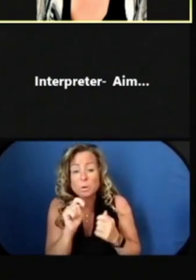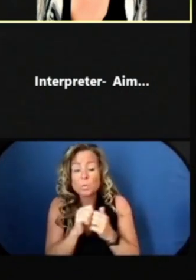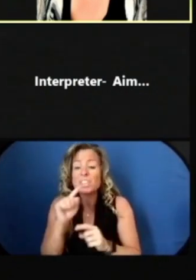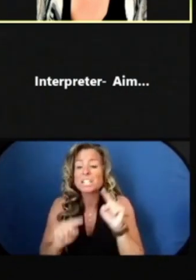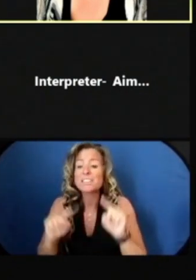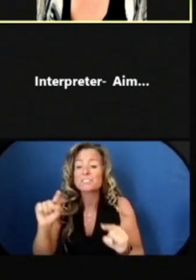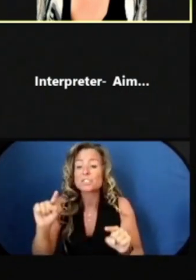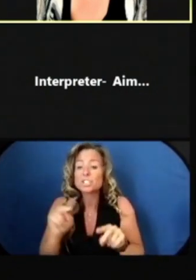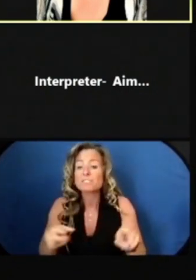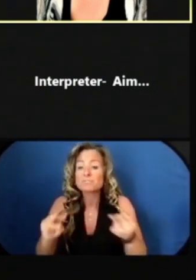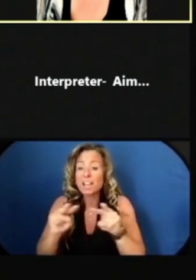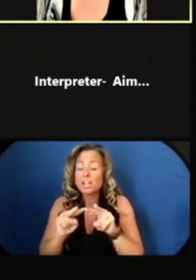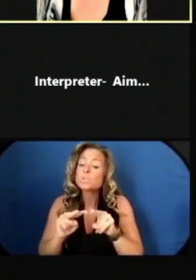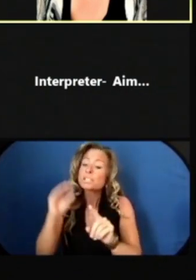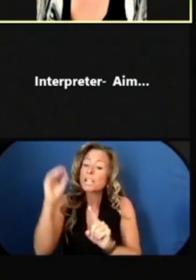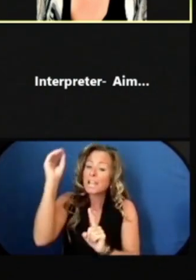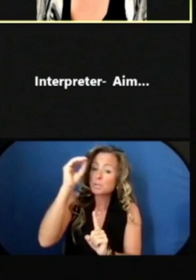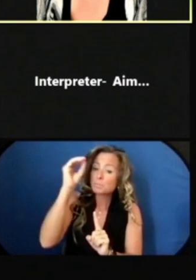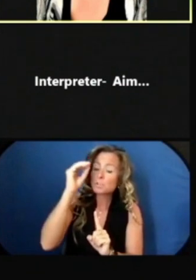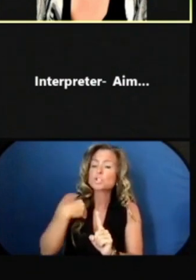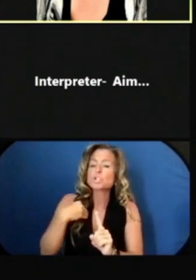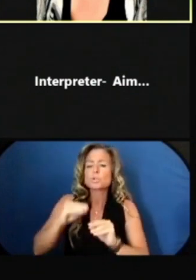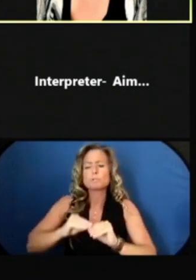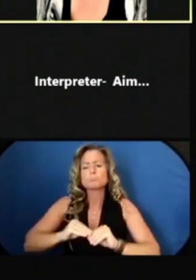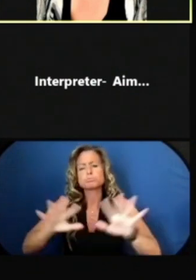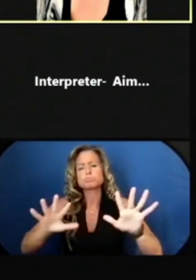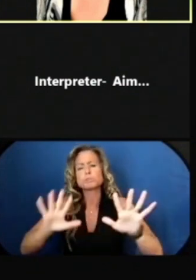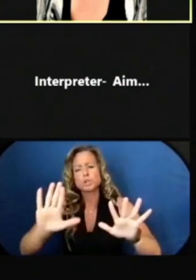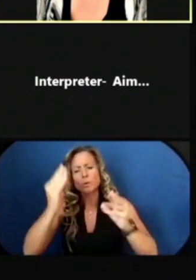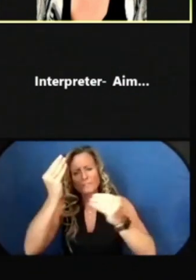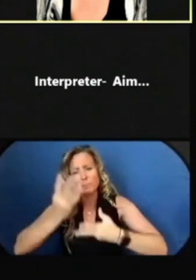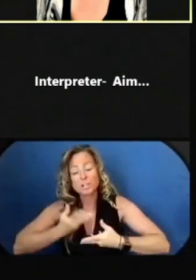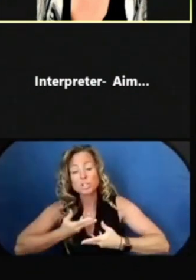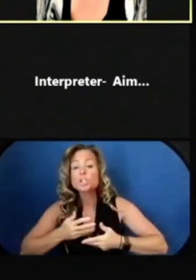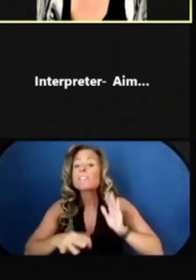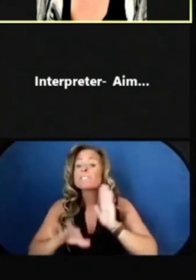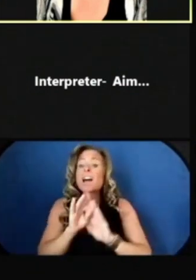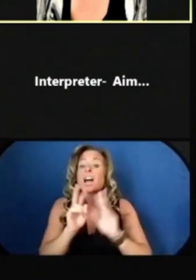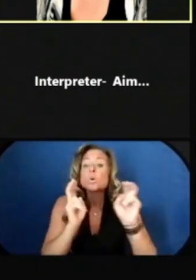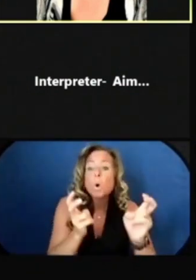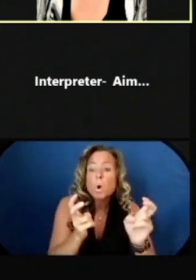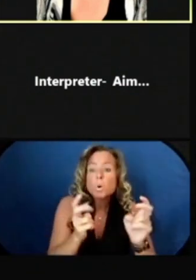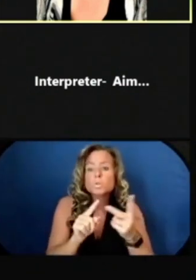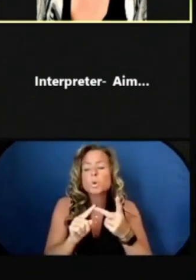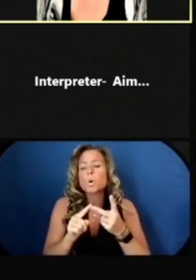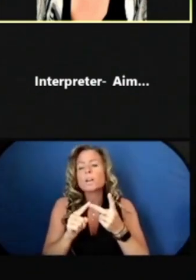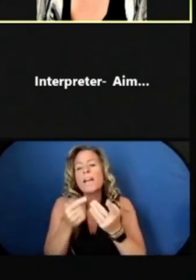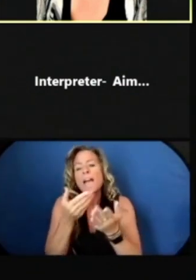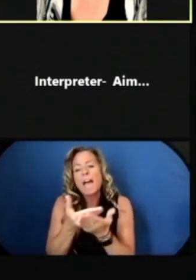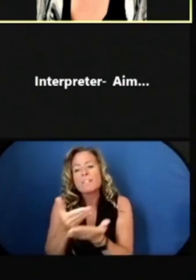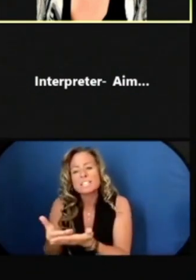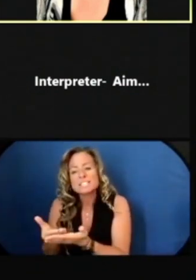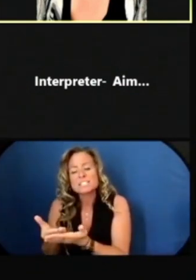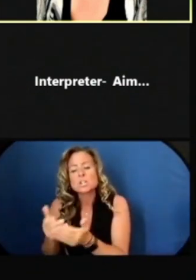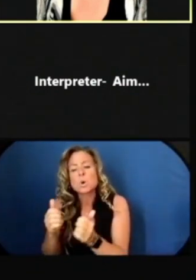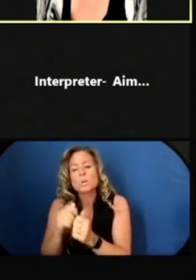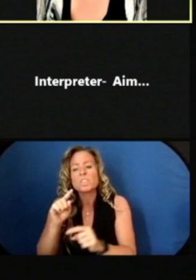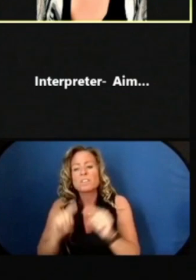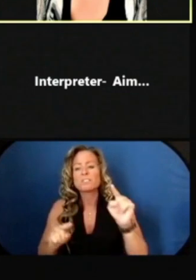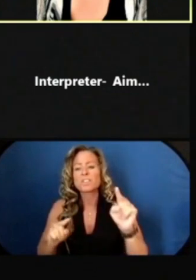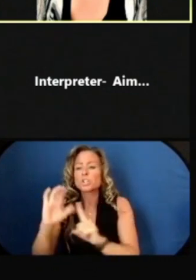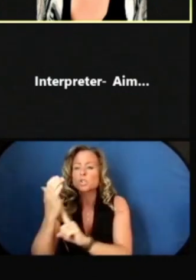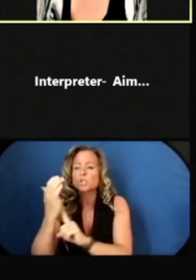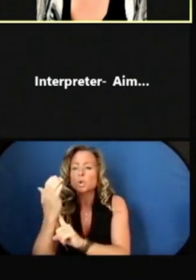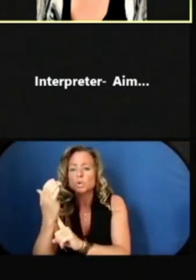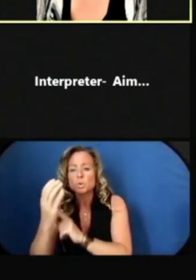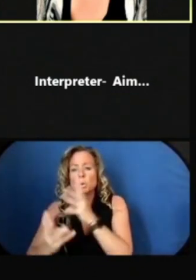advocate various positions in your message. You can find quotes or evidence from sources across various cultural